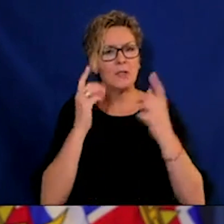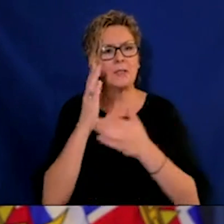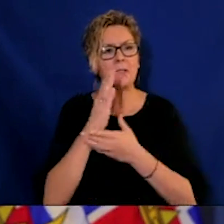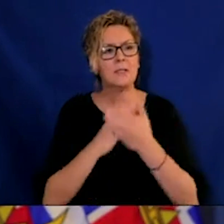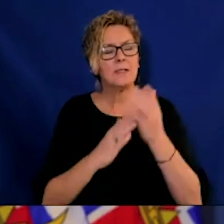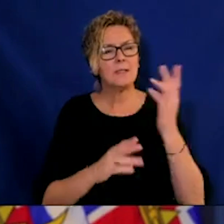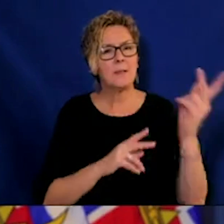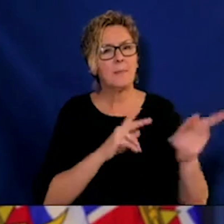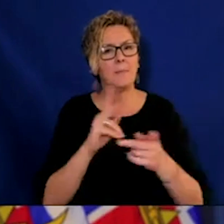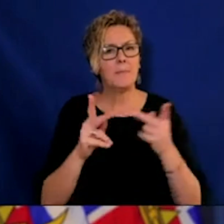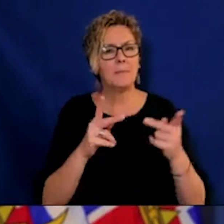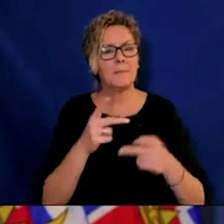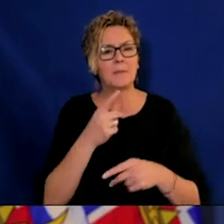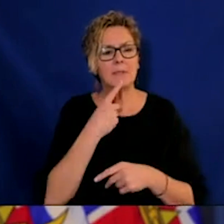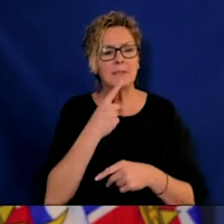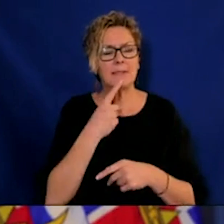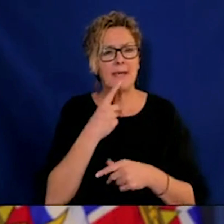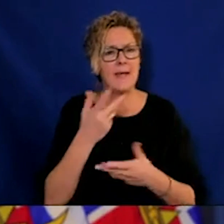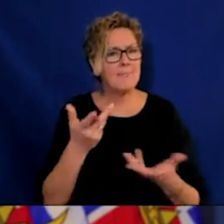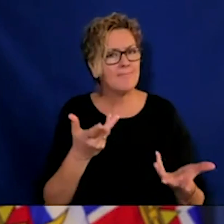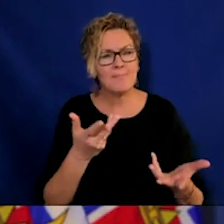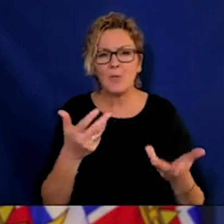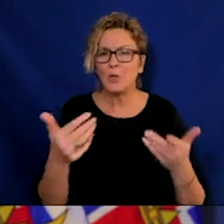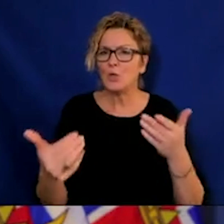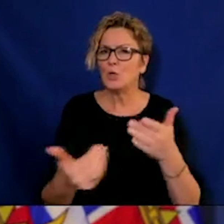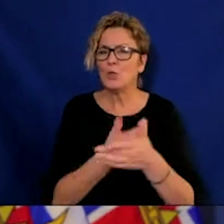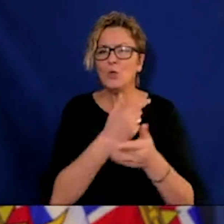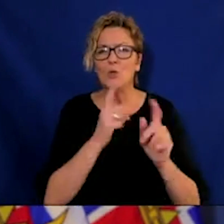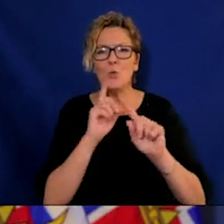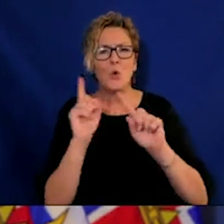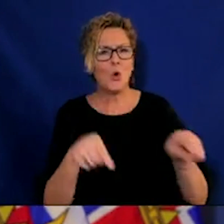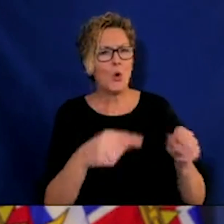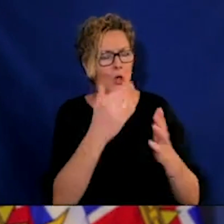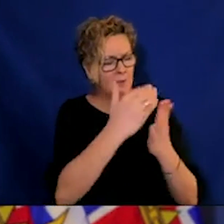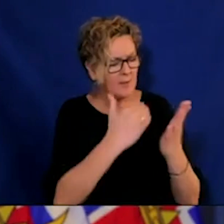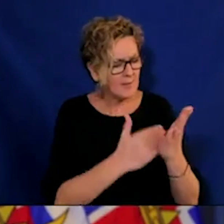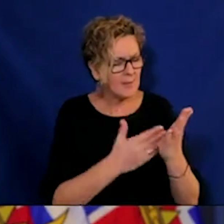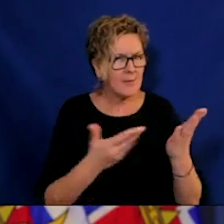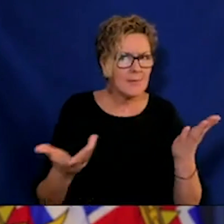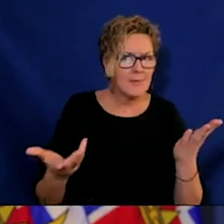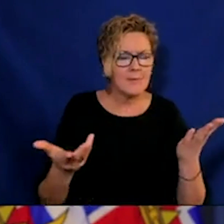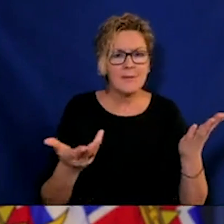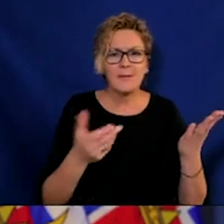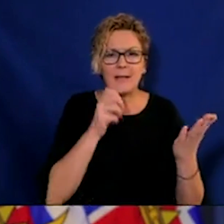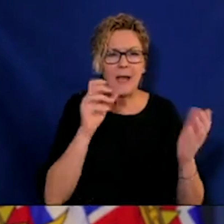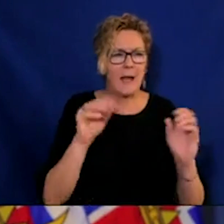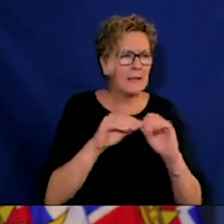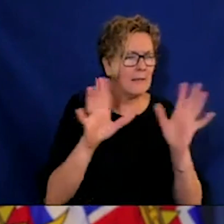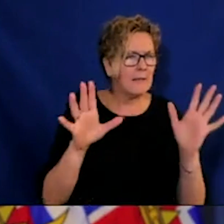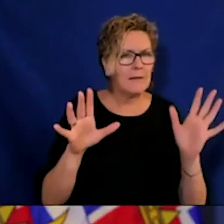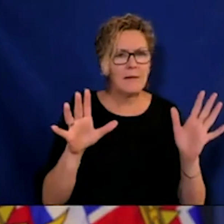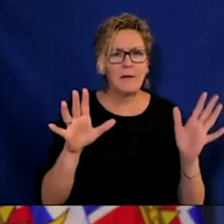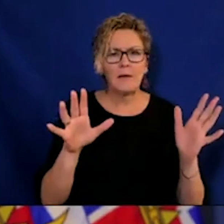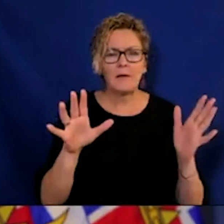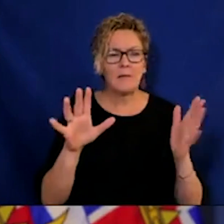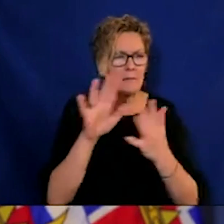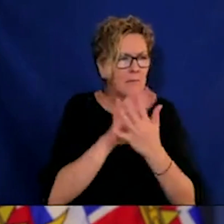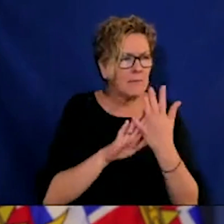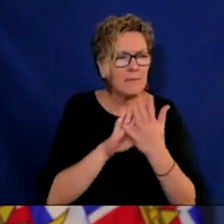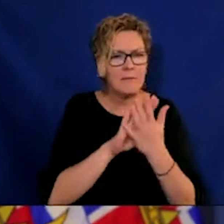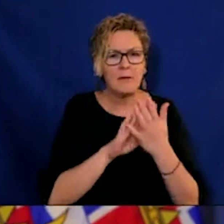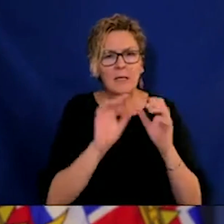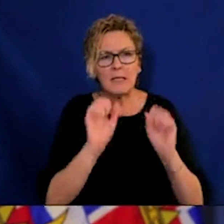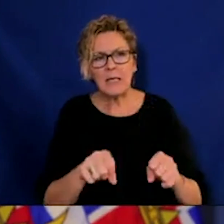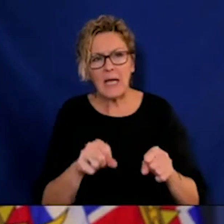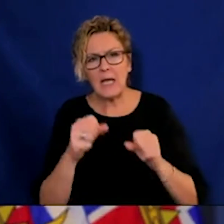misunderstanding about the new orders, that events that may have been okay before the orders could go ahead because they were okay before the orders put